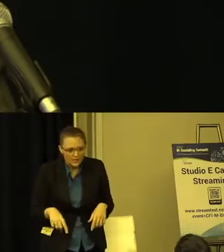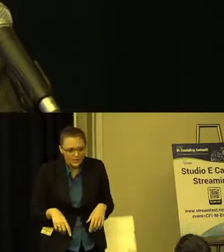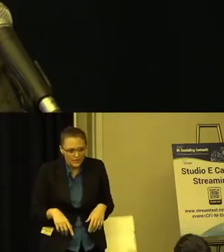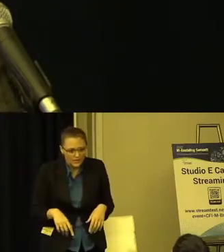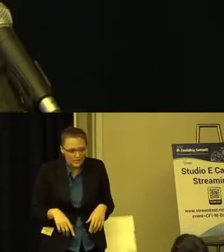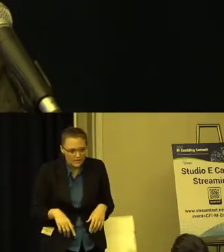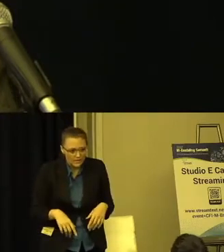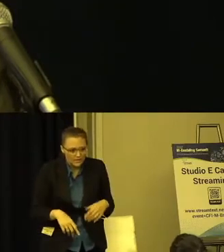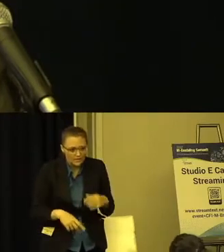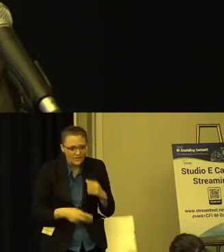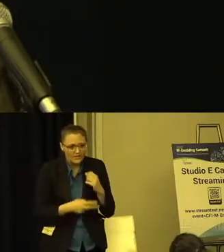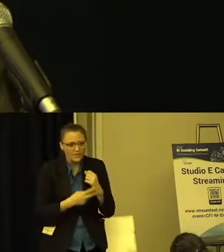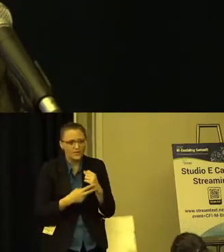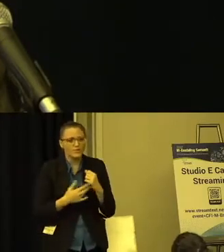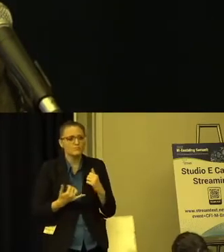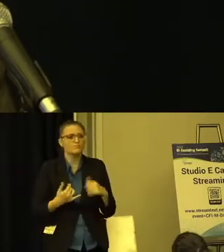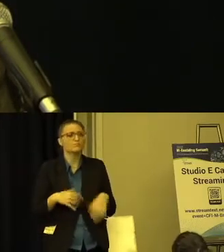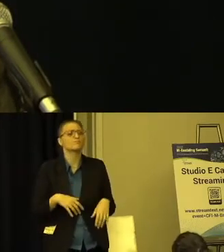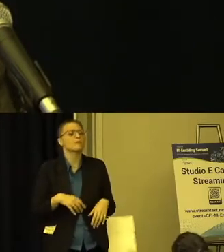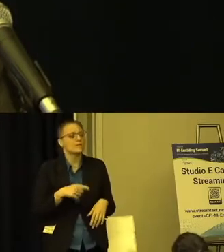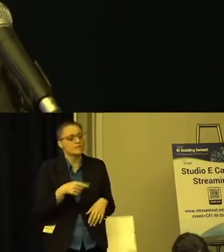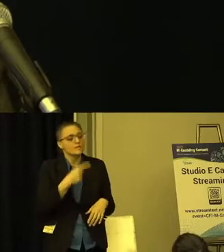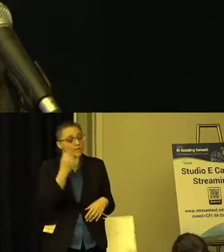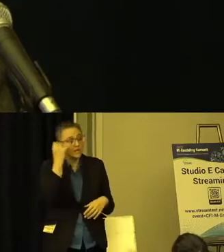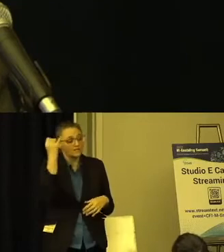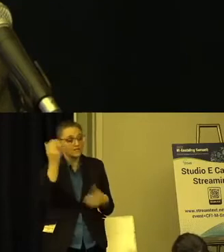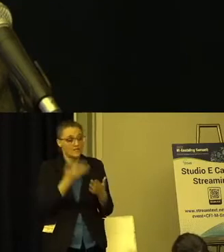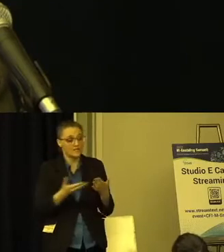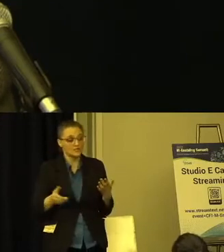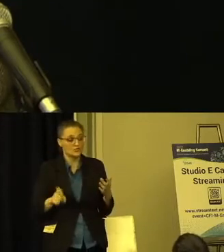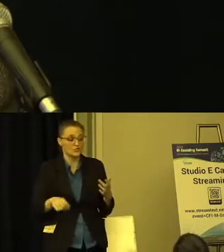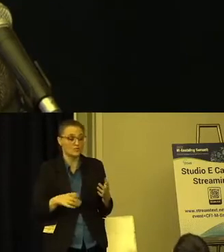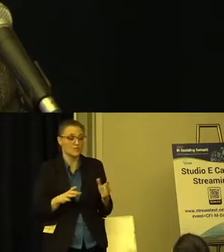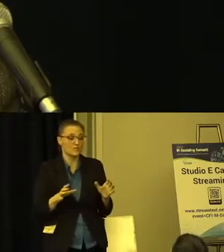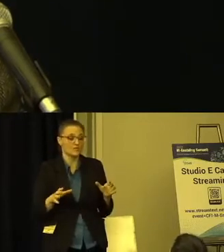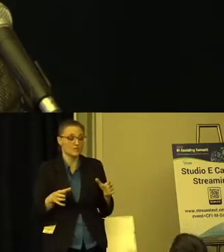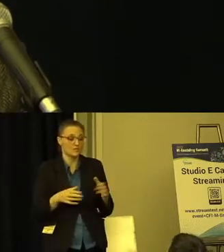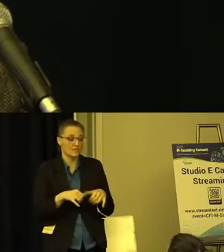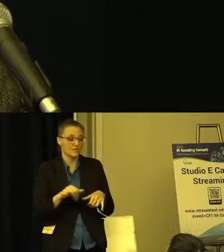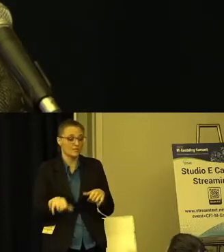That's the idea that things should be incubated with developers.